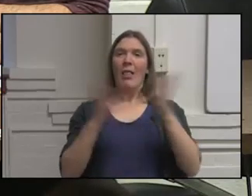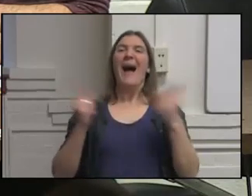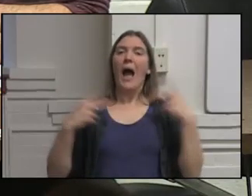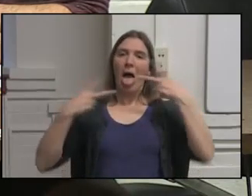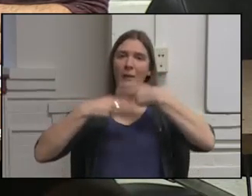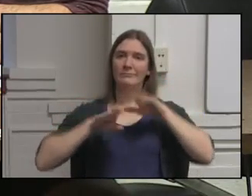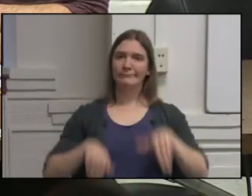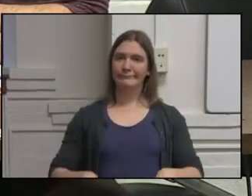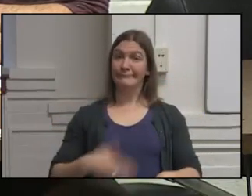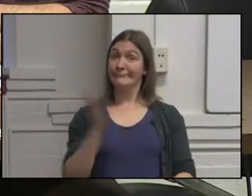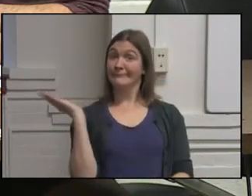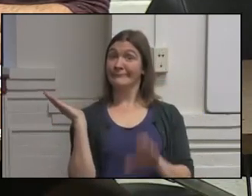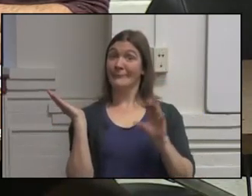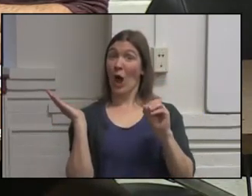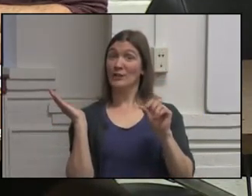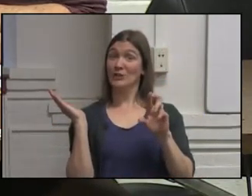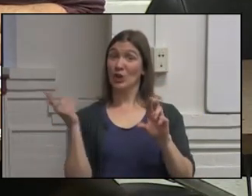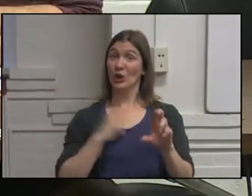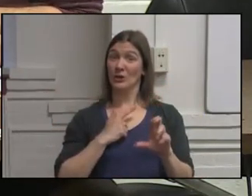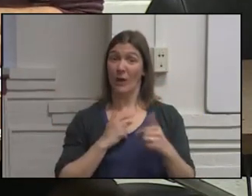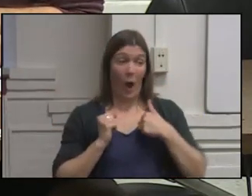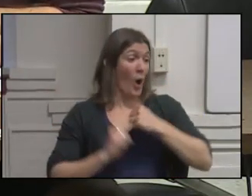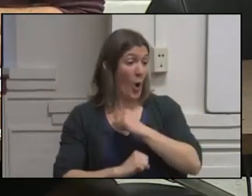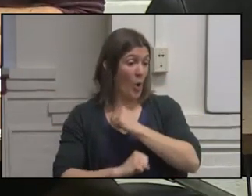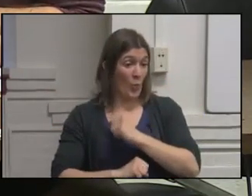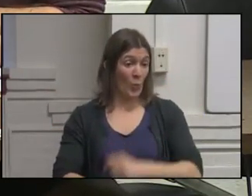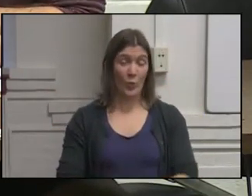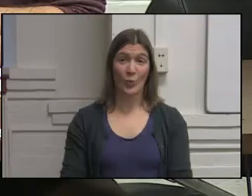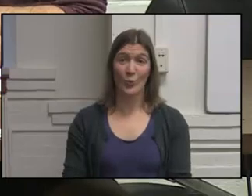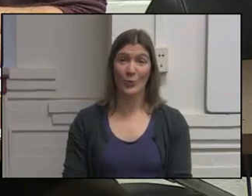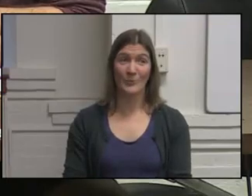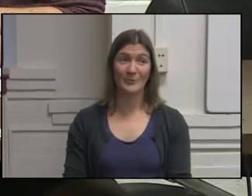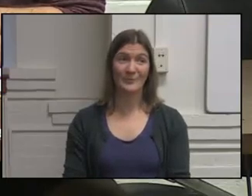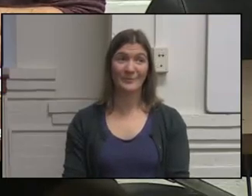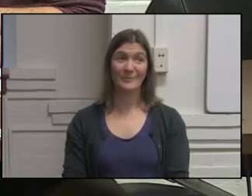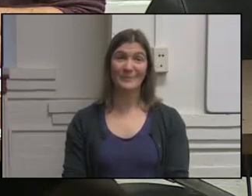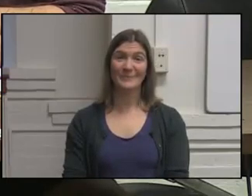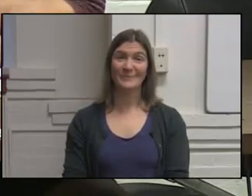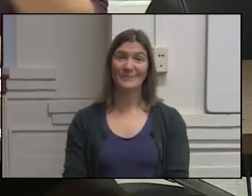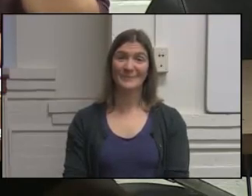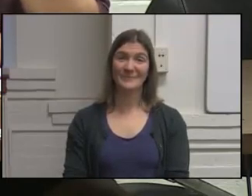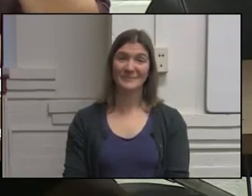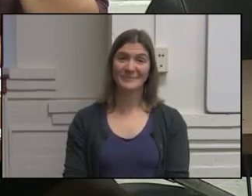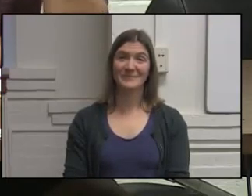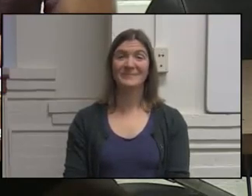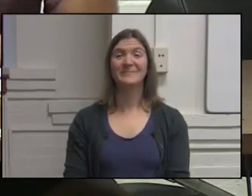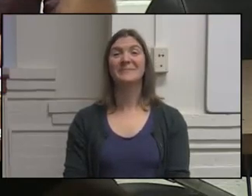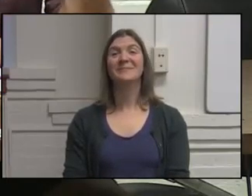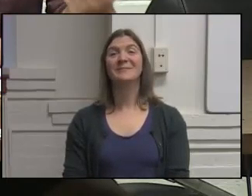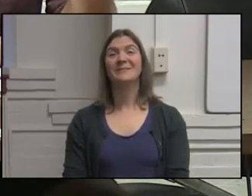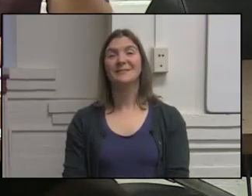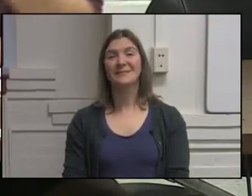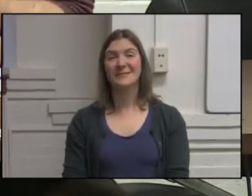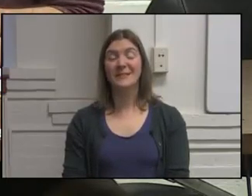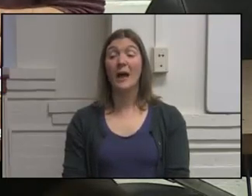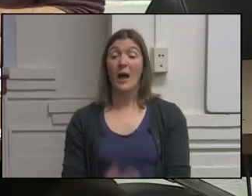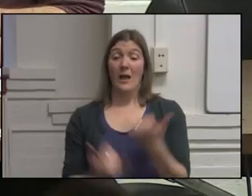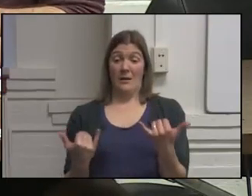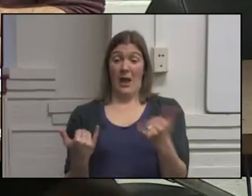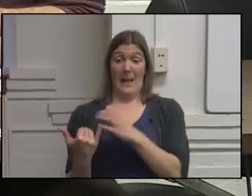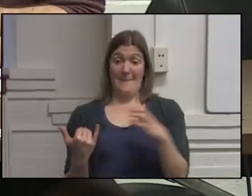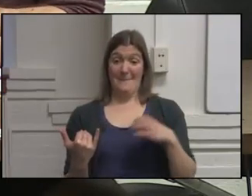I'll let Oscar say a bunch now. Oh, well, the only things, the Energy Committee